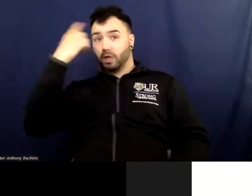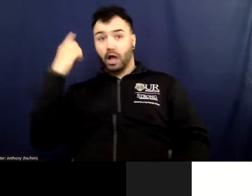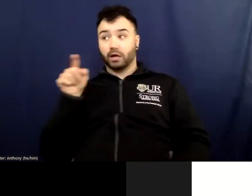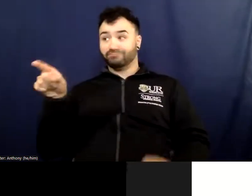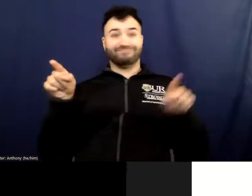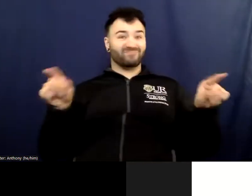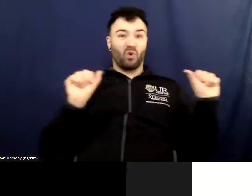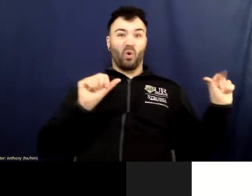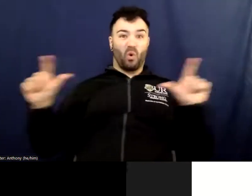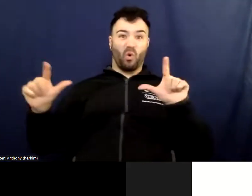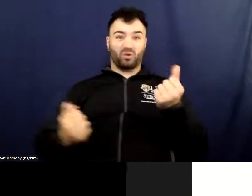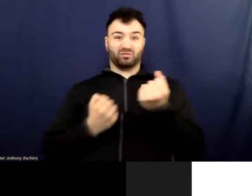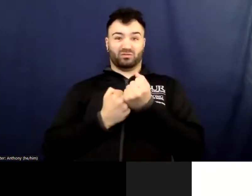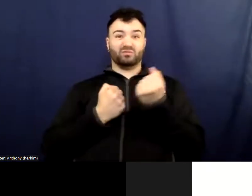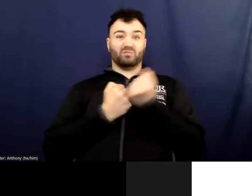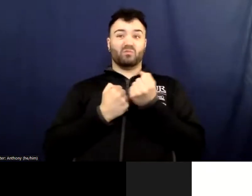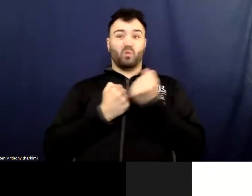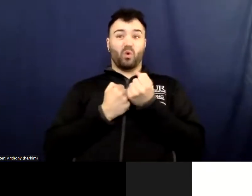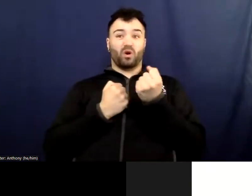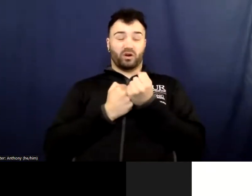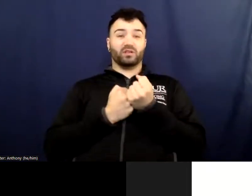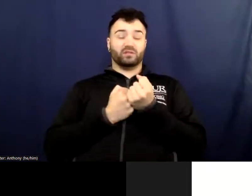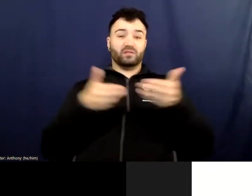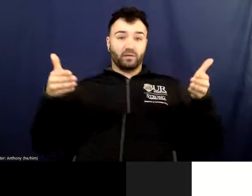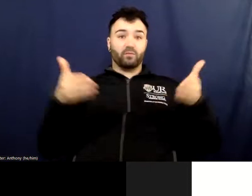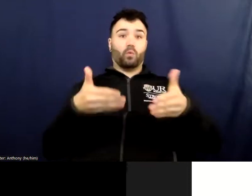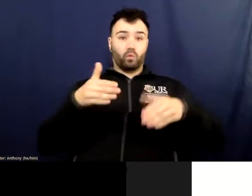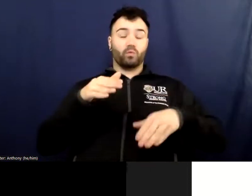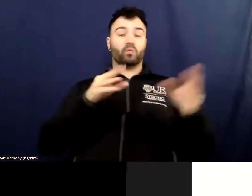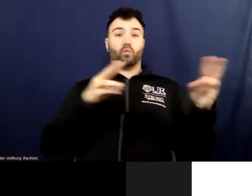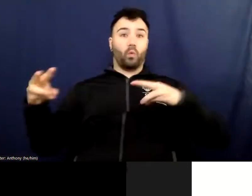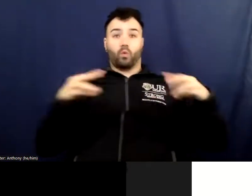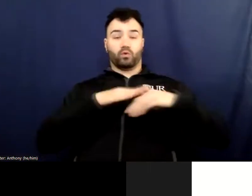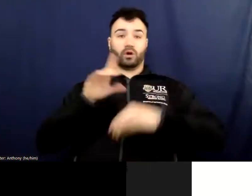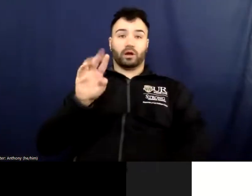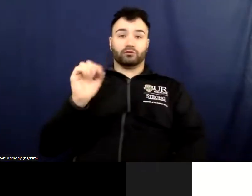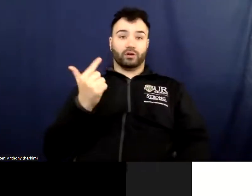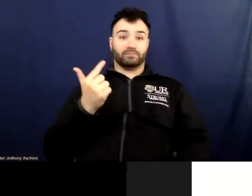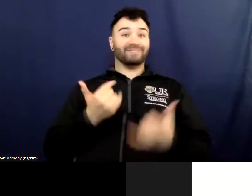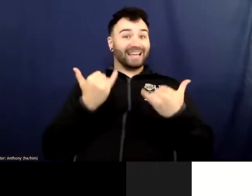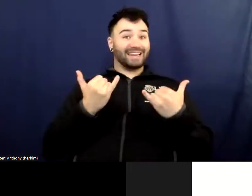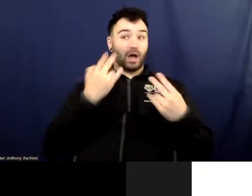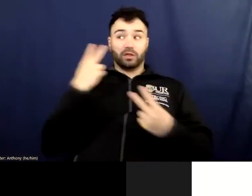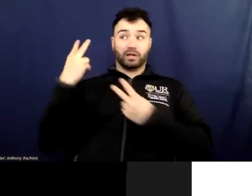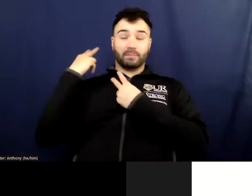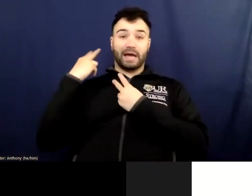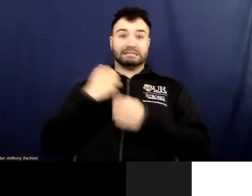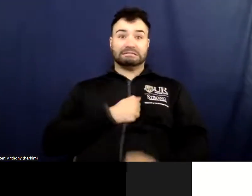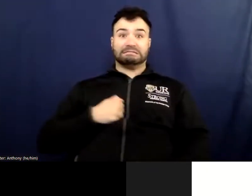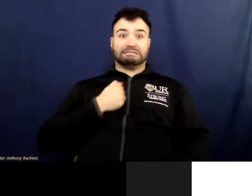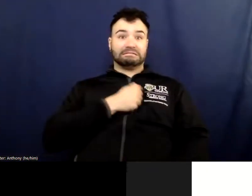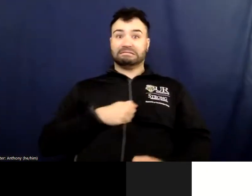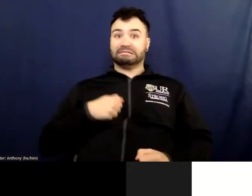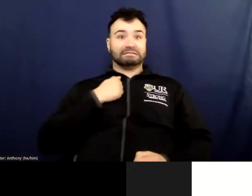really in favor and wanted to look like they were hard on drugs. And they regret that. Some people regretted their vote on